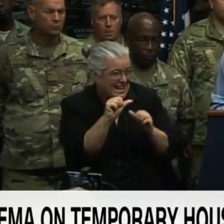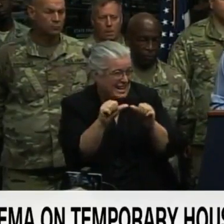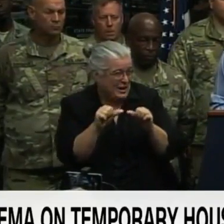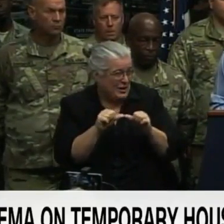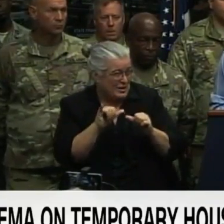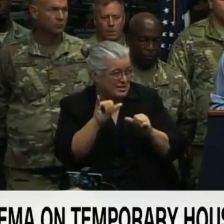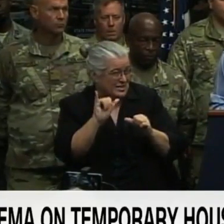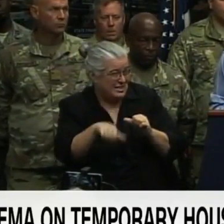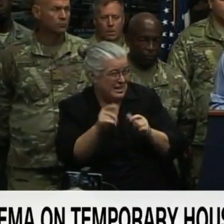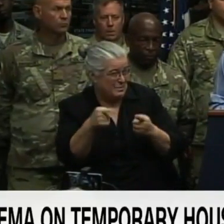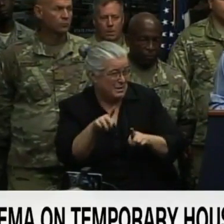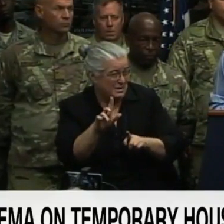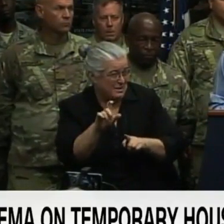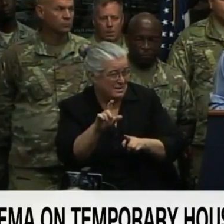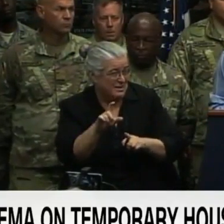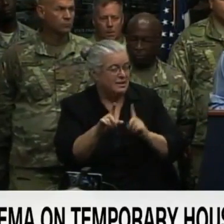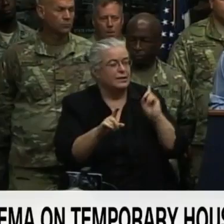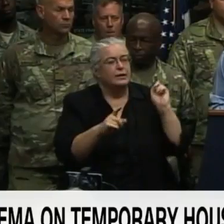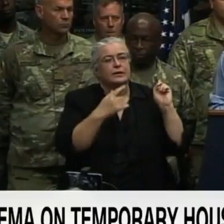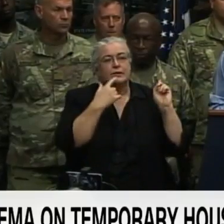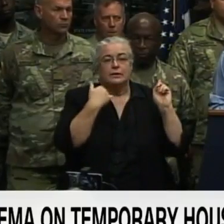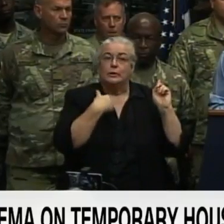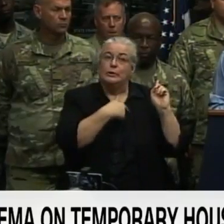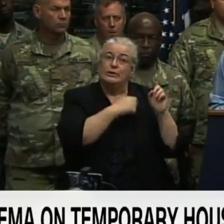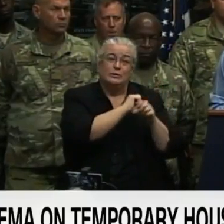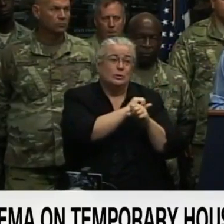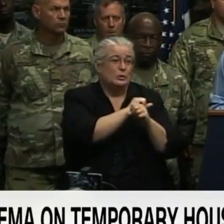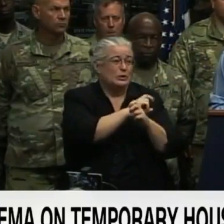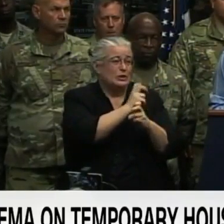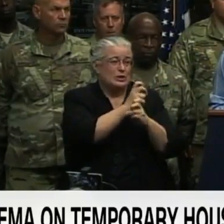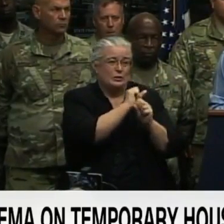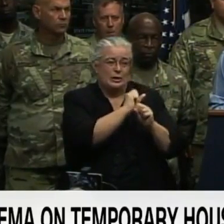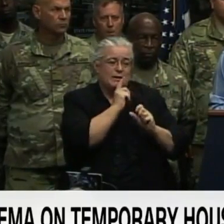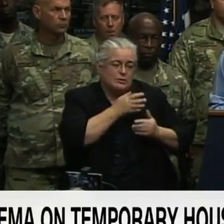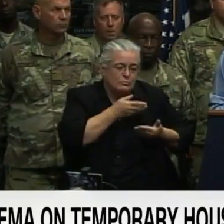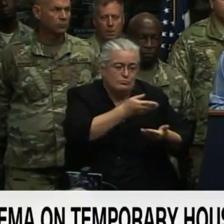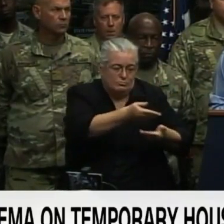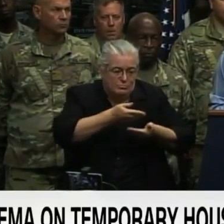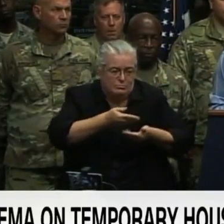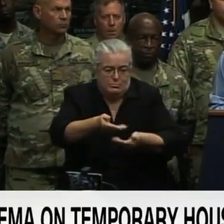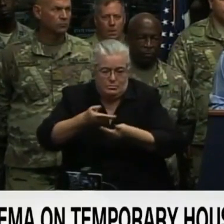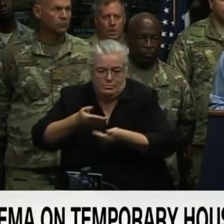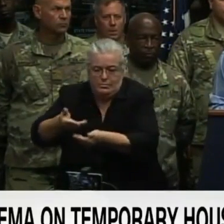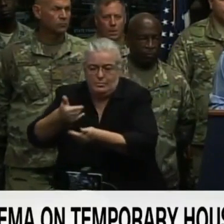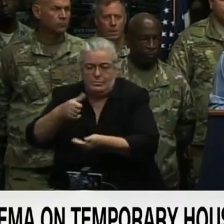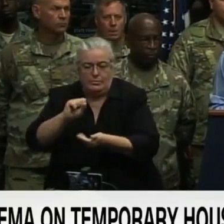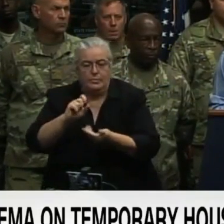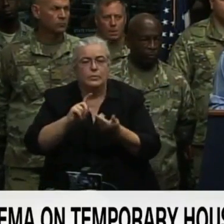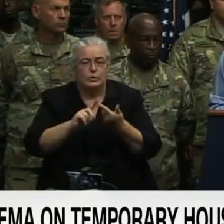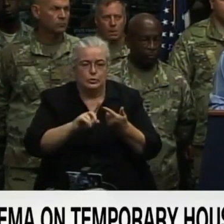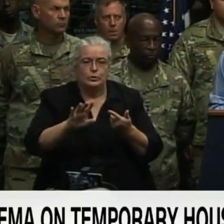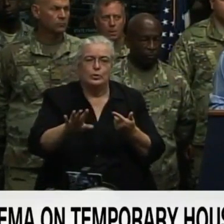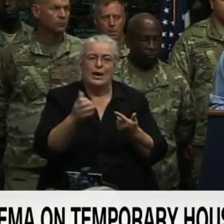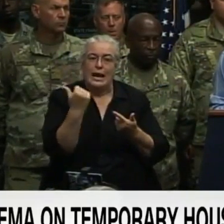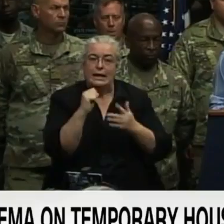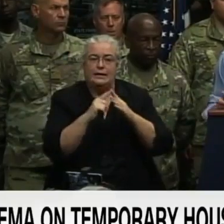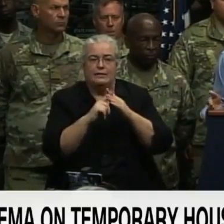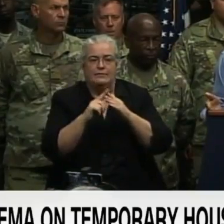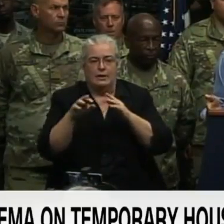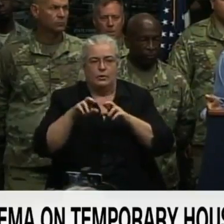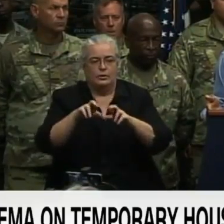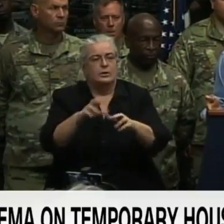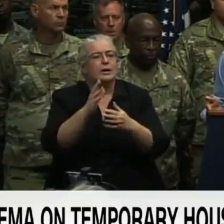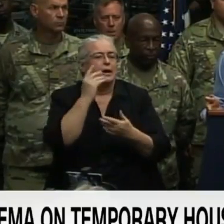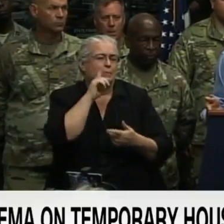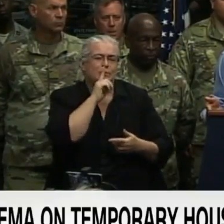We have worked to try to get fuel around the state, especially work to try to get fuel in the evacuation routes. I'm sure people